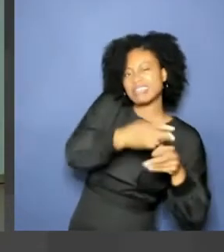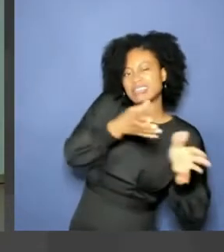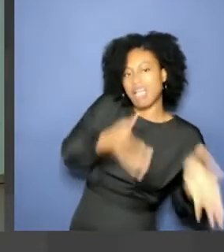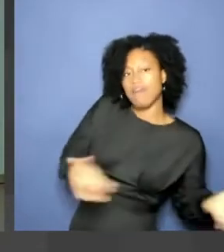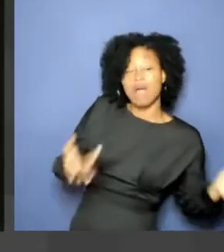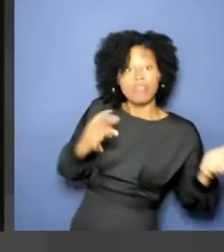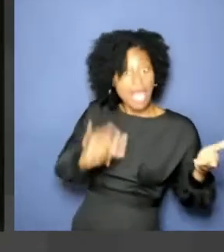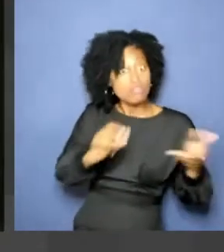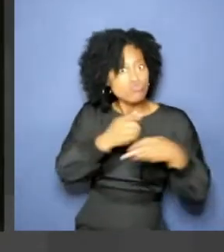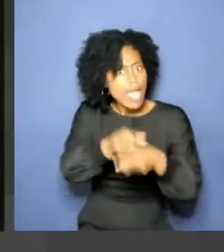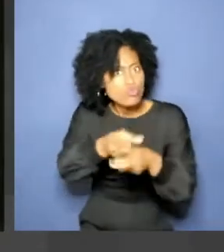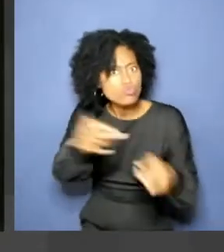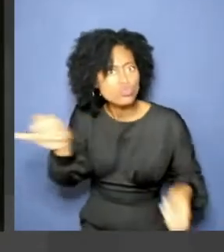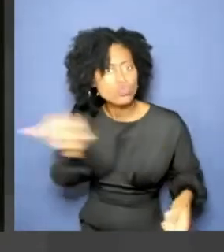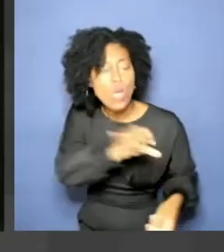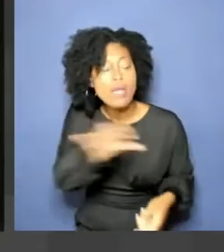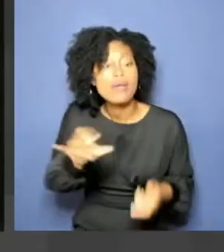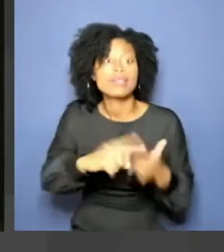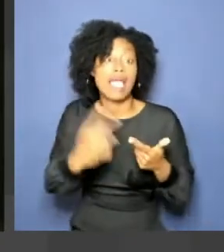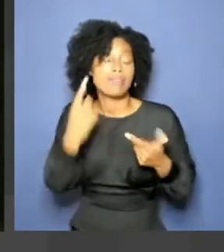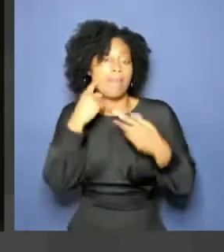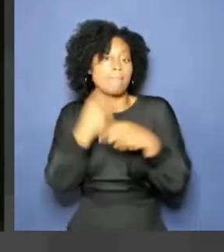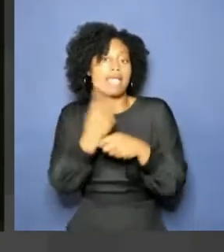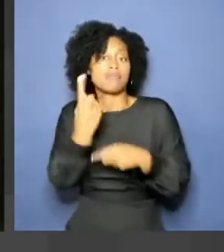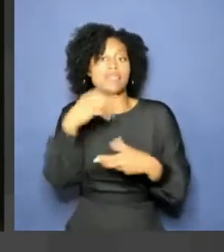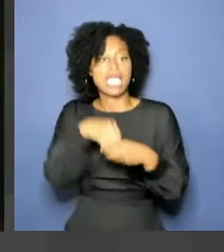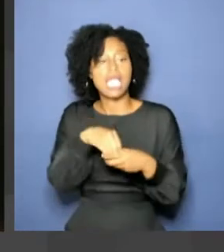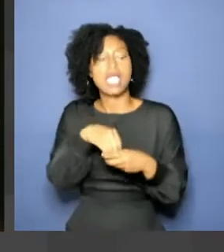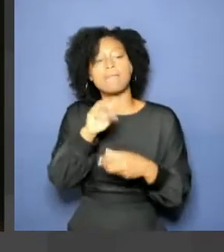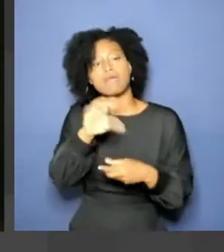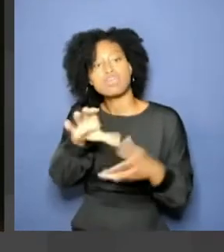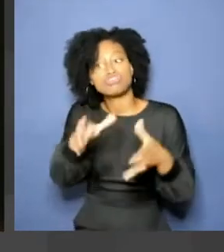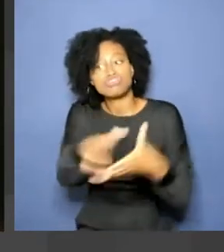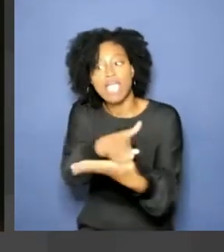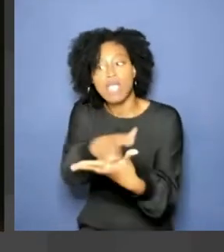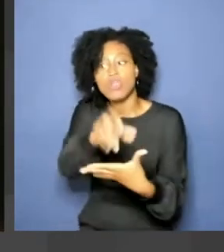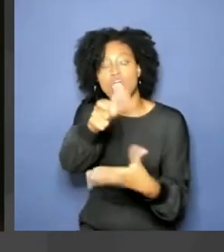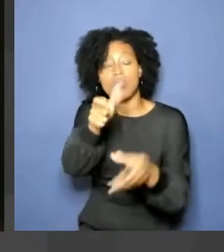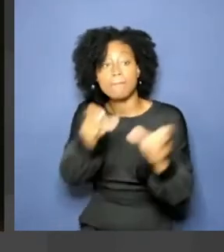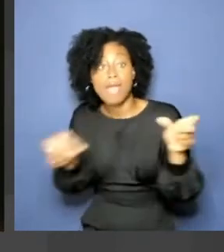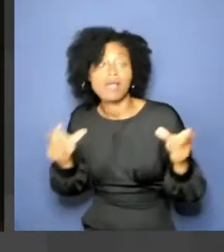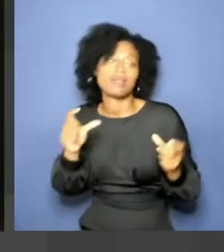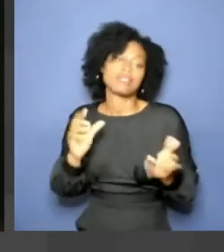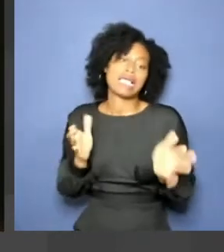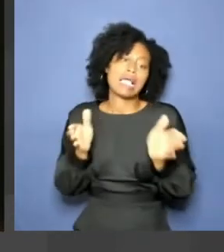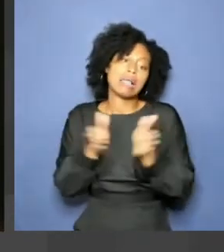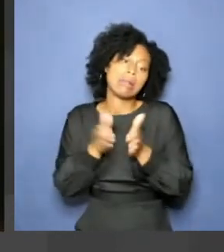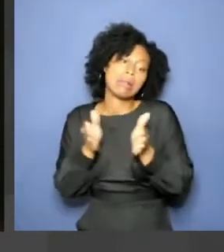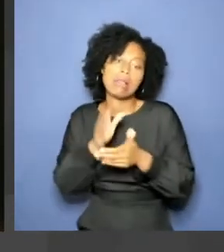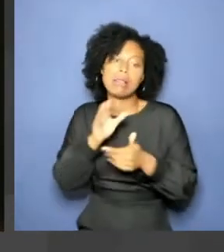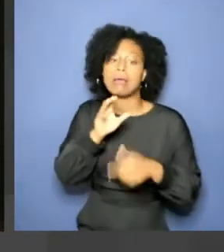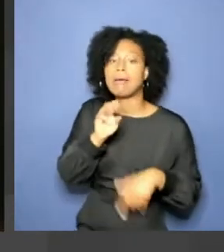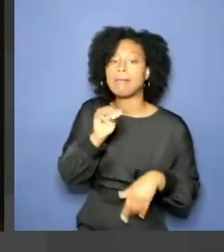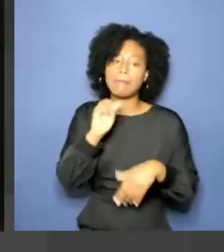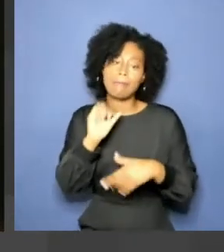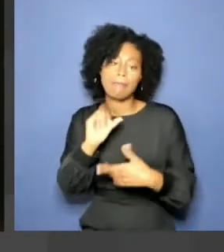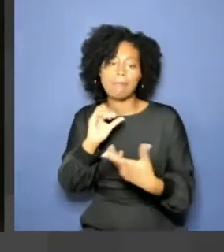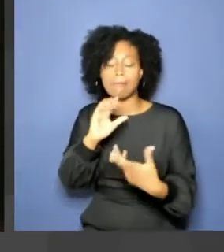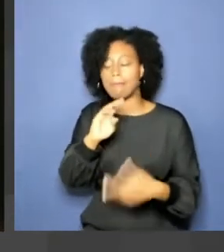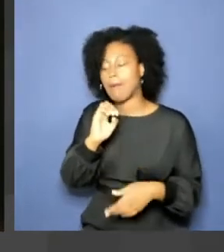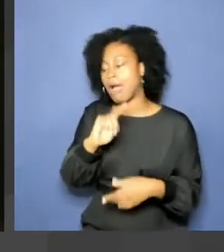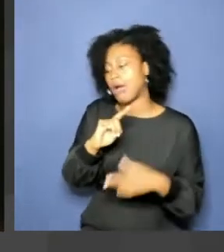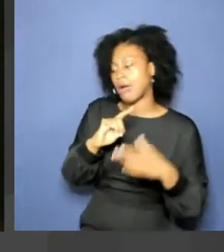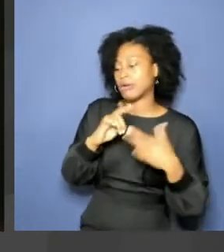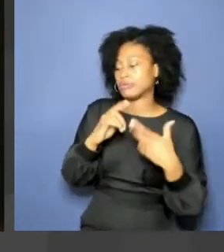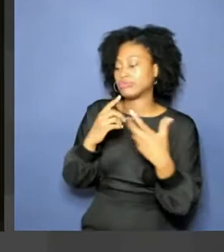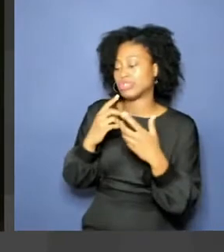anyone that makes something in Minecraft and then shares it with someone else. And that can be like Little Mac sharing it with their friends at school, or that could be a team